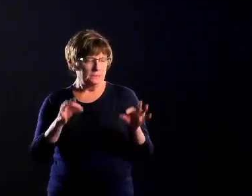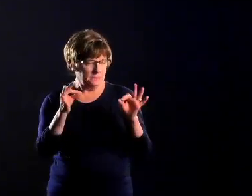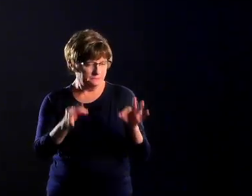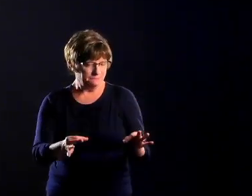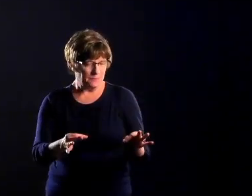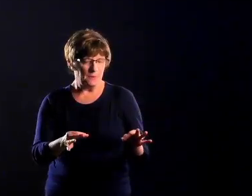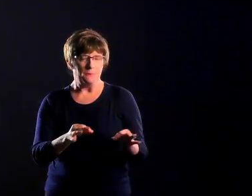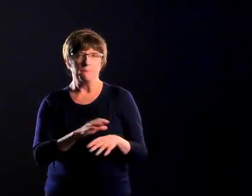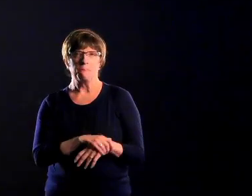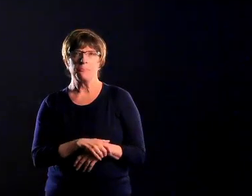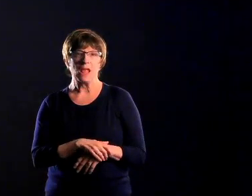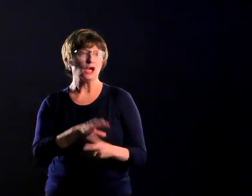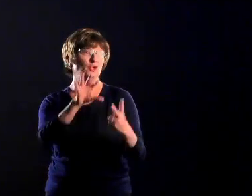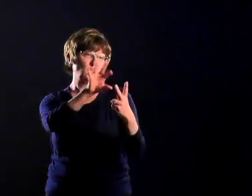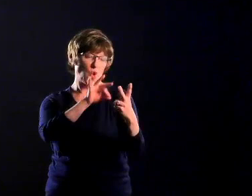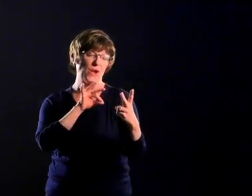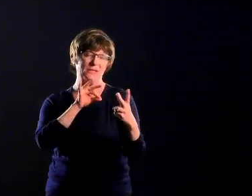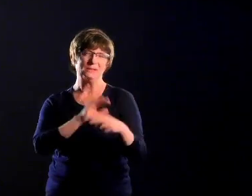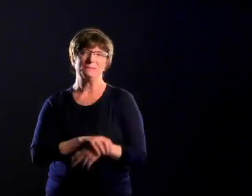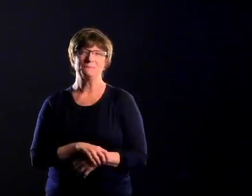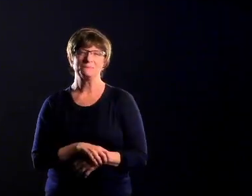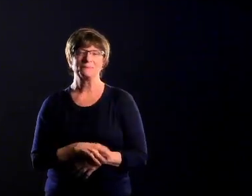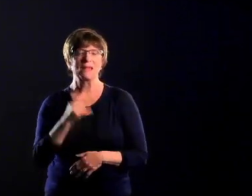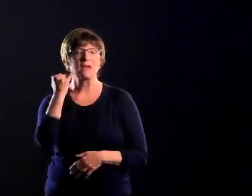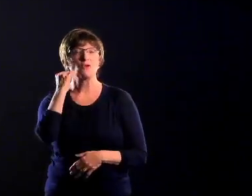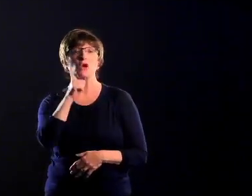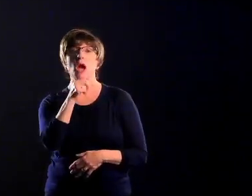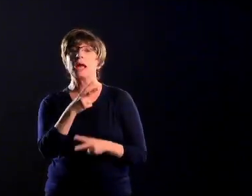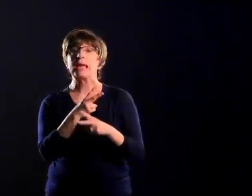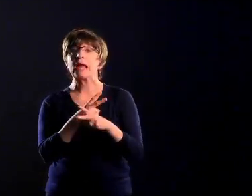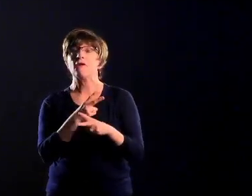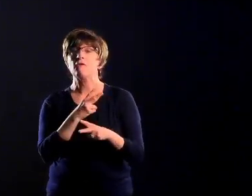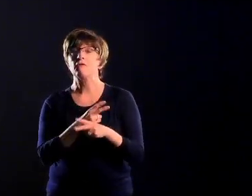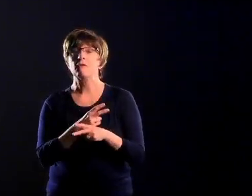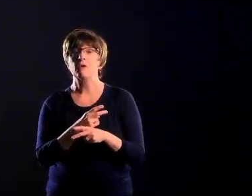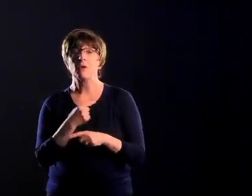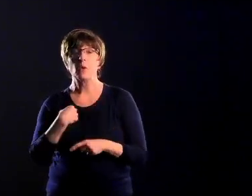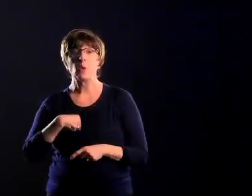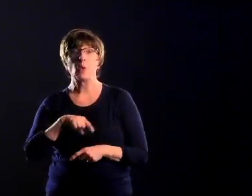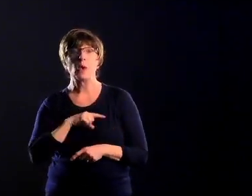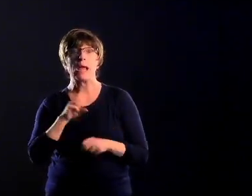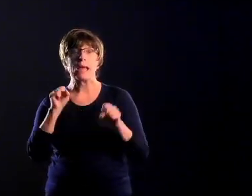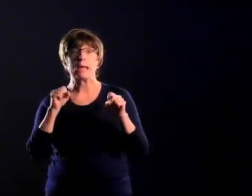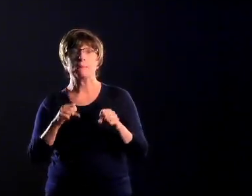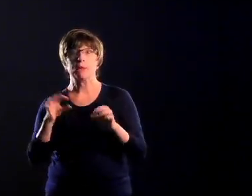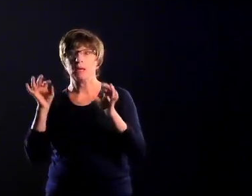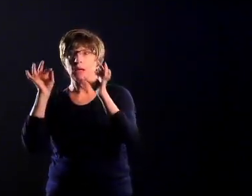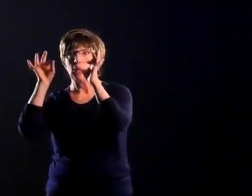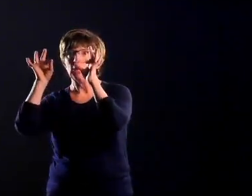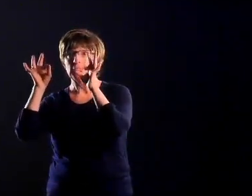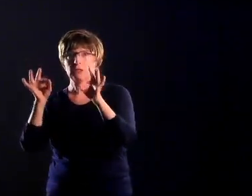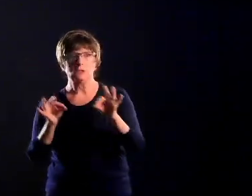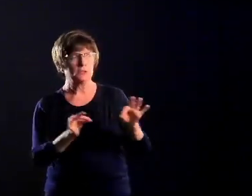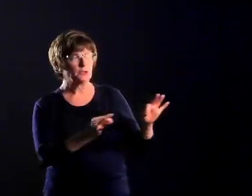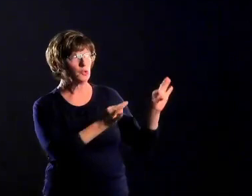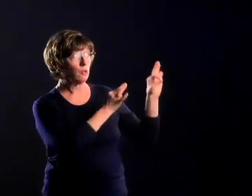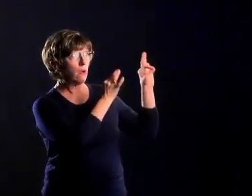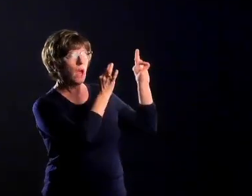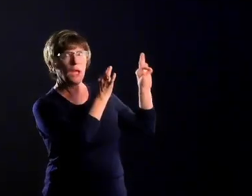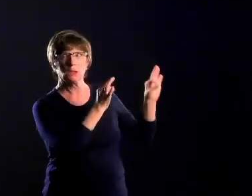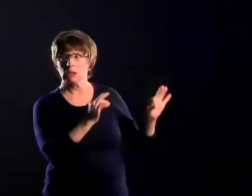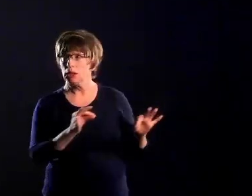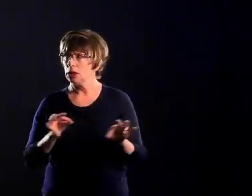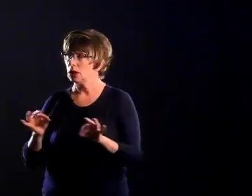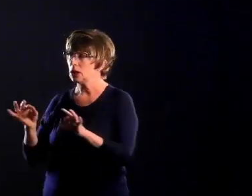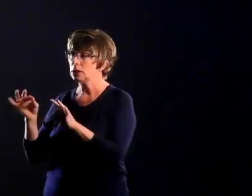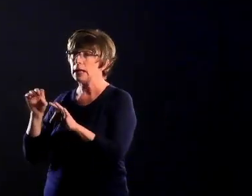thing. If we are not careful, we can be distracted, and we need to remove the distractions in our